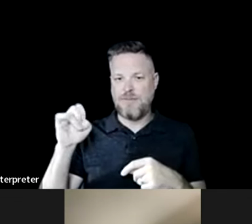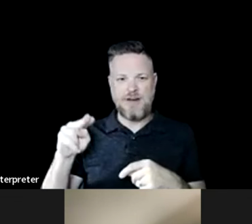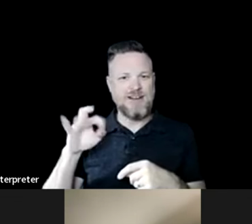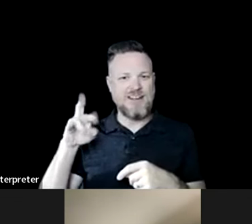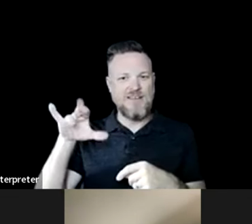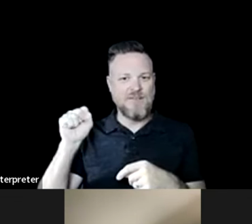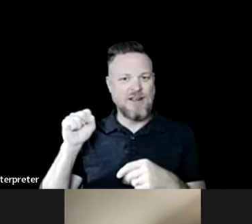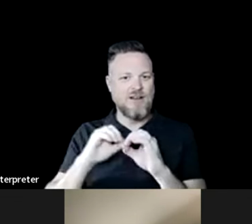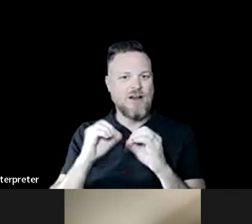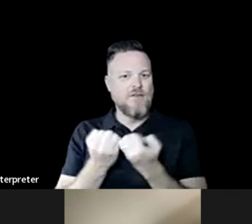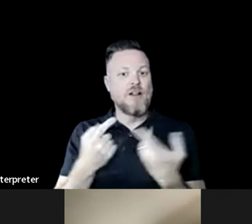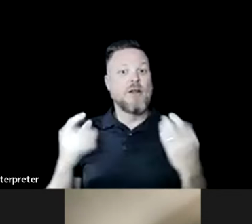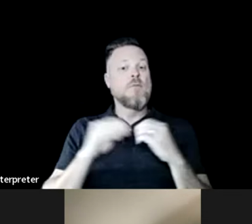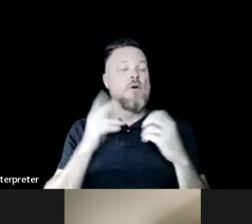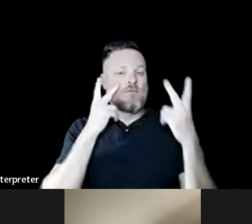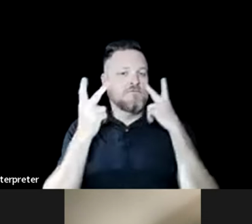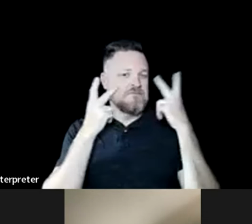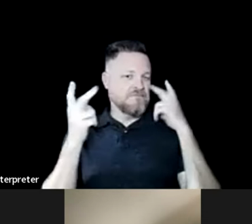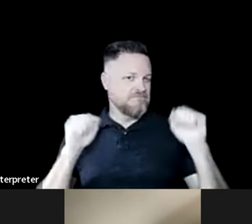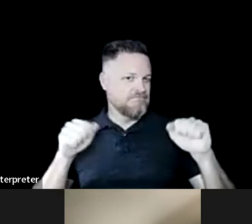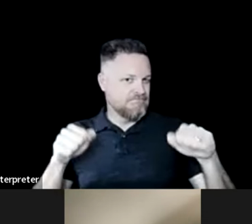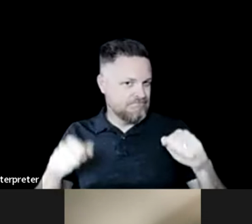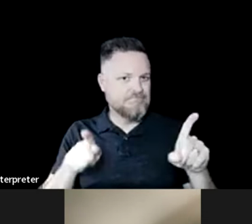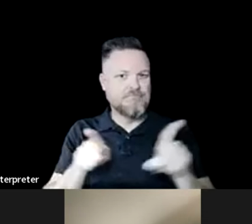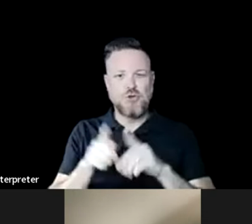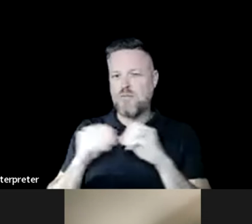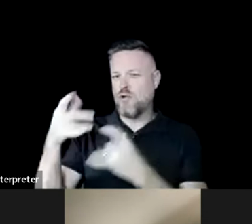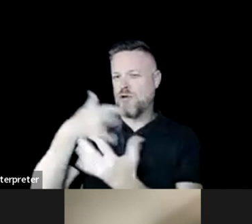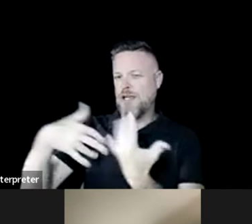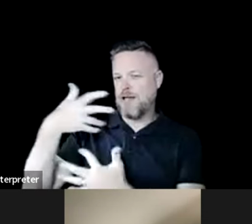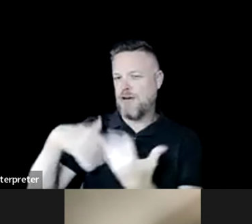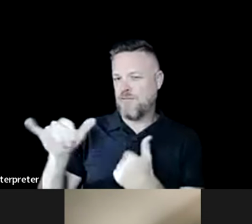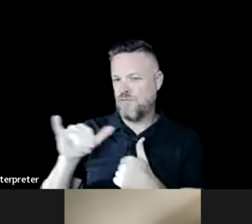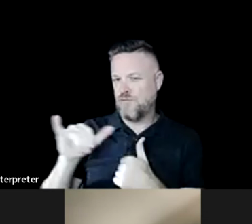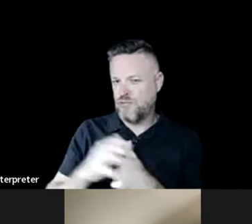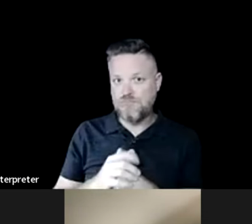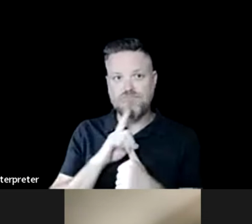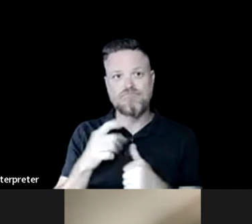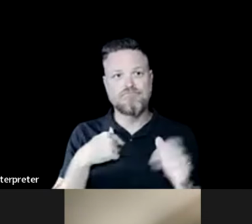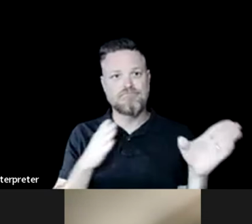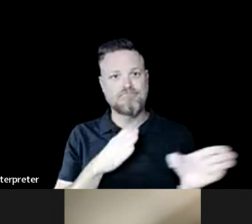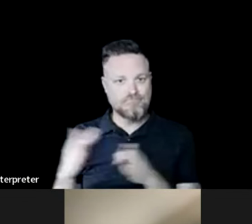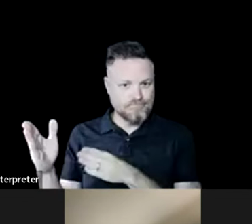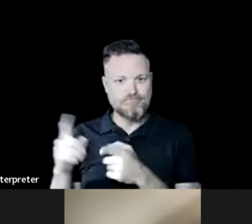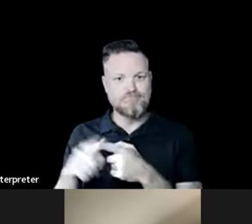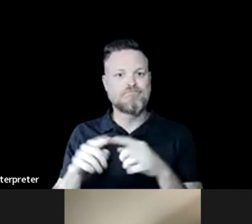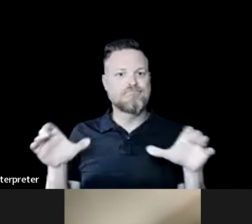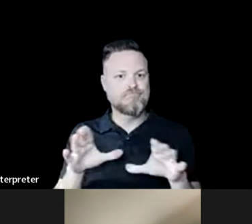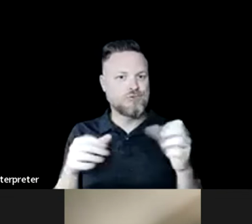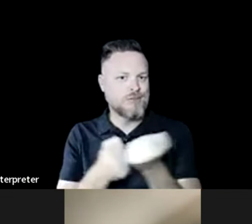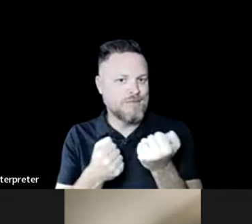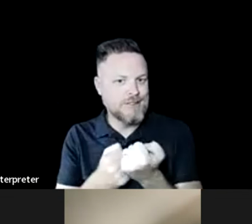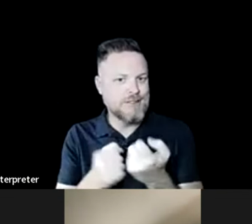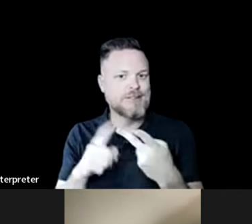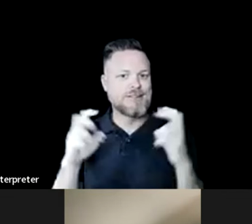more visible and interactive. I really plan to do a lot of advocacy and education in